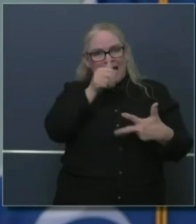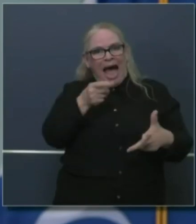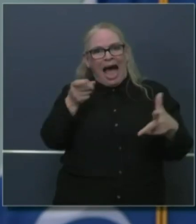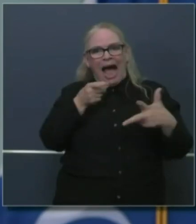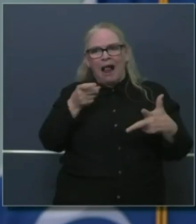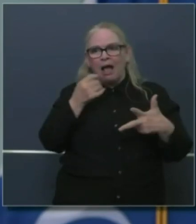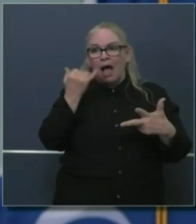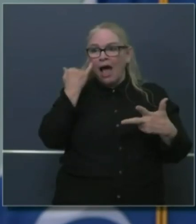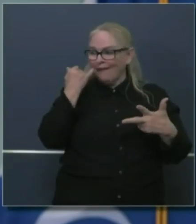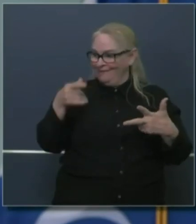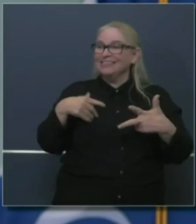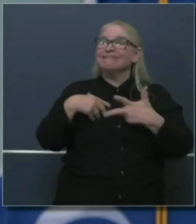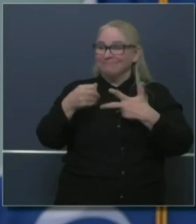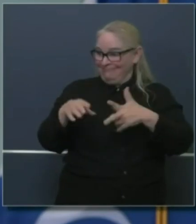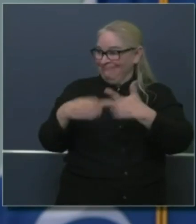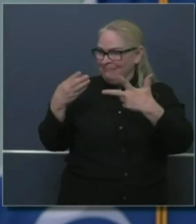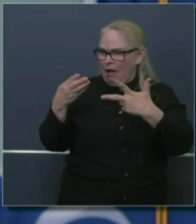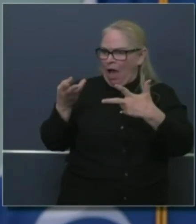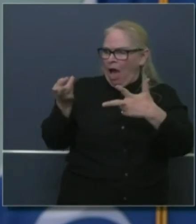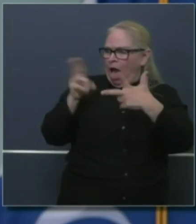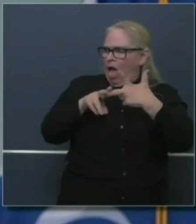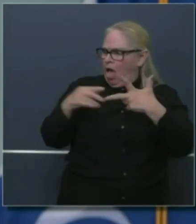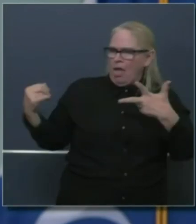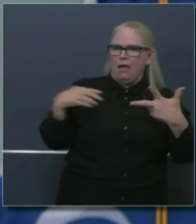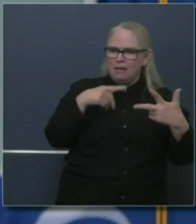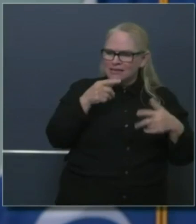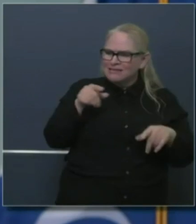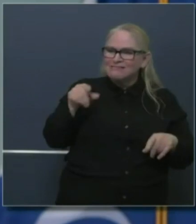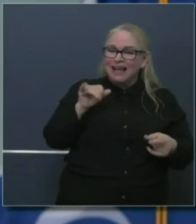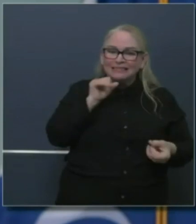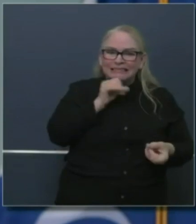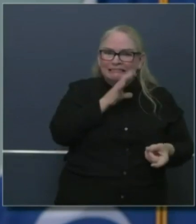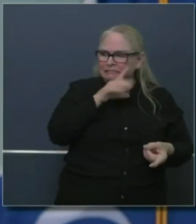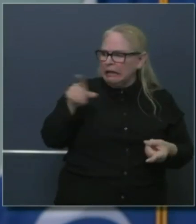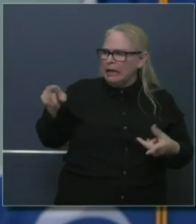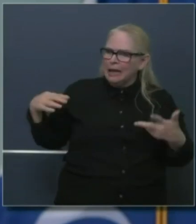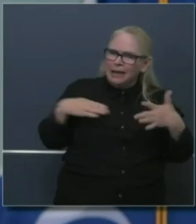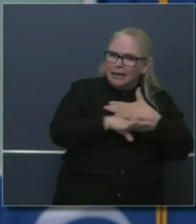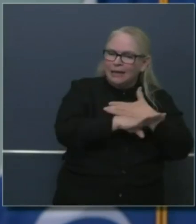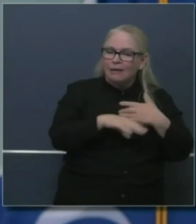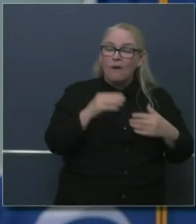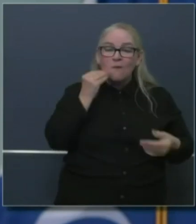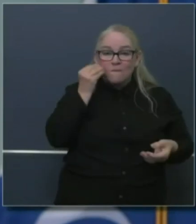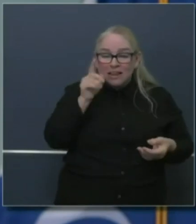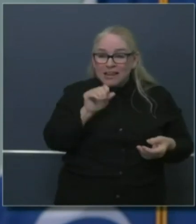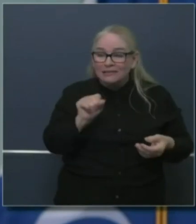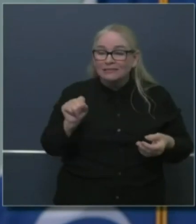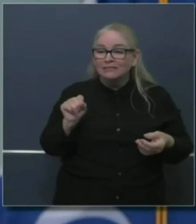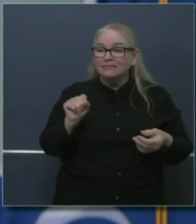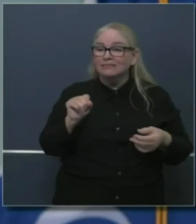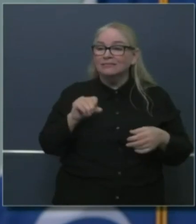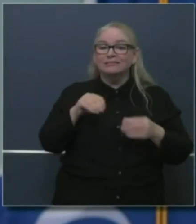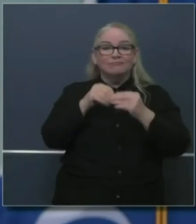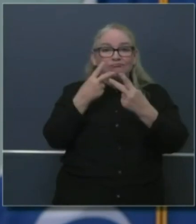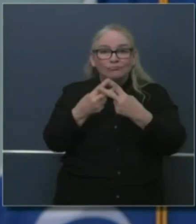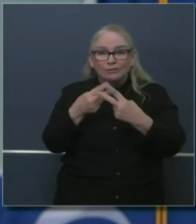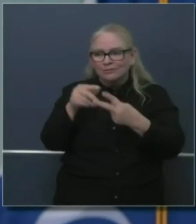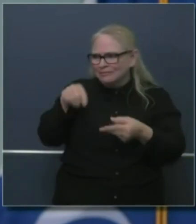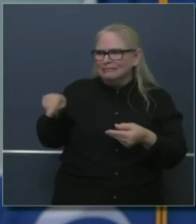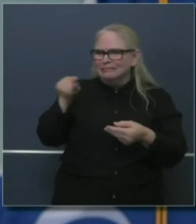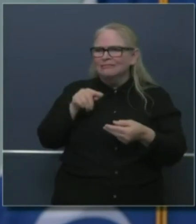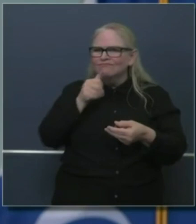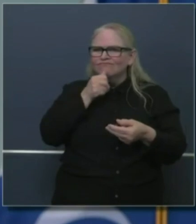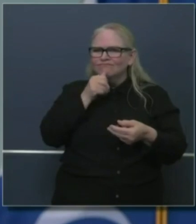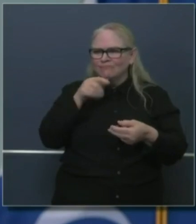needs of our most vulnerable Californians, seniors, homeless, those that are incarcerated or in custody that are vulnerable